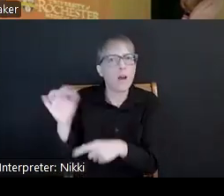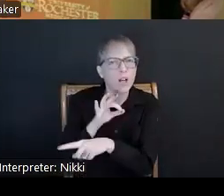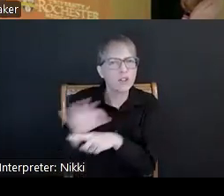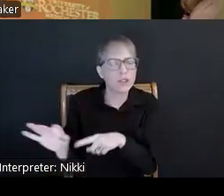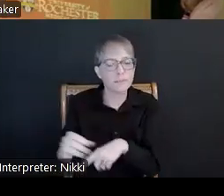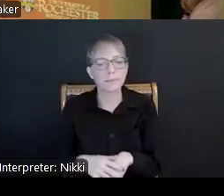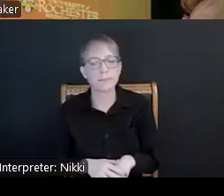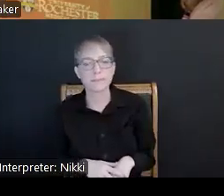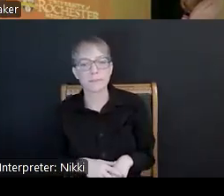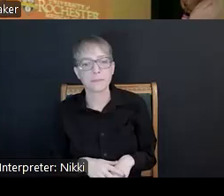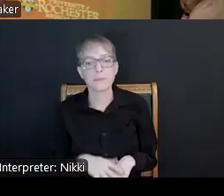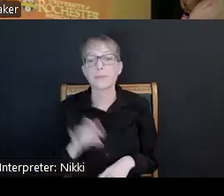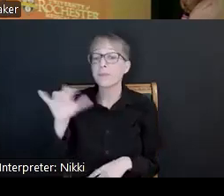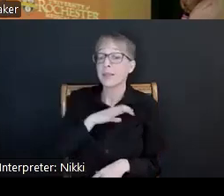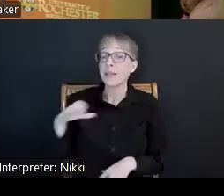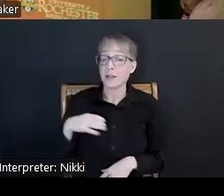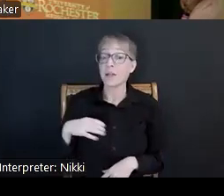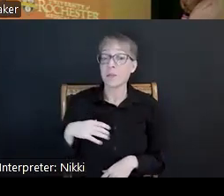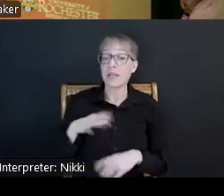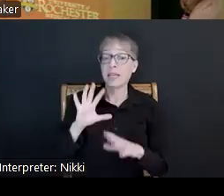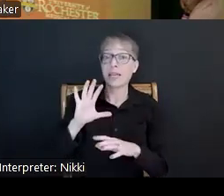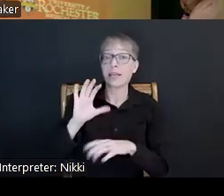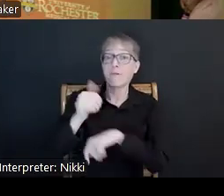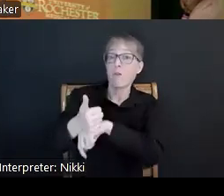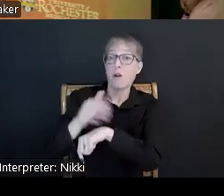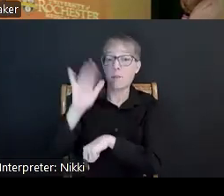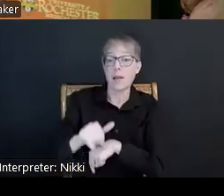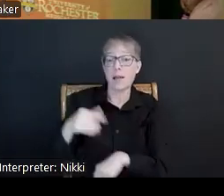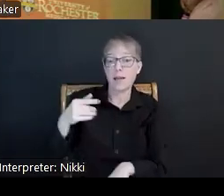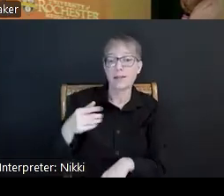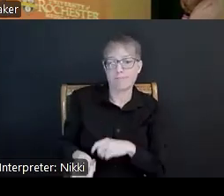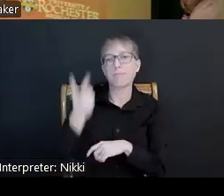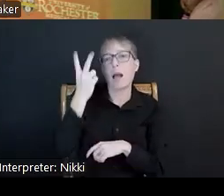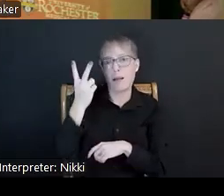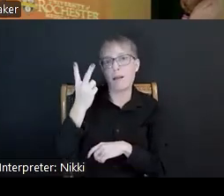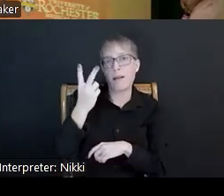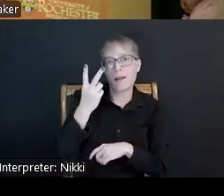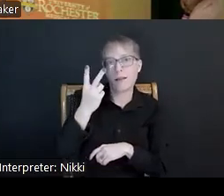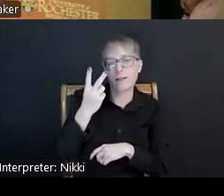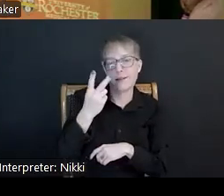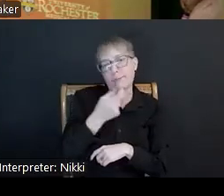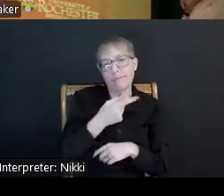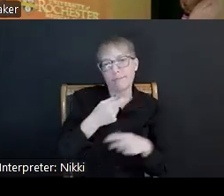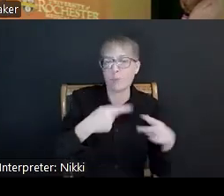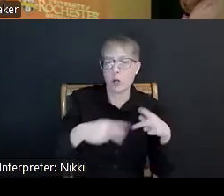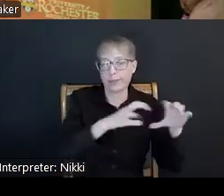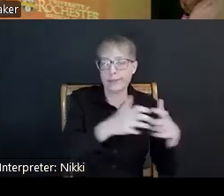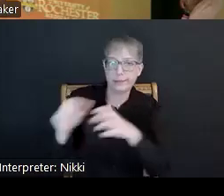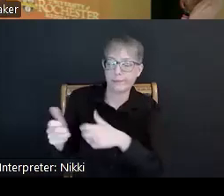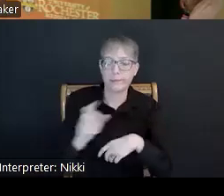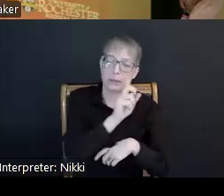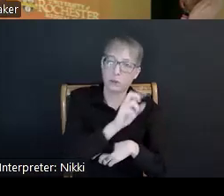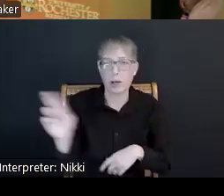by bipartisan action of the county and city legislatures, and we were appointed by both the county and